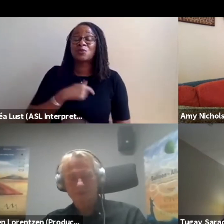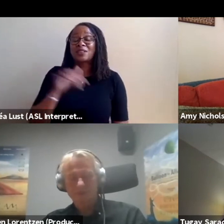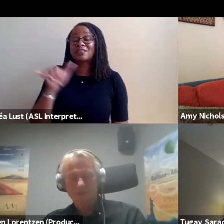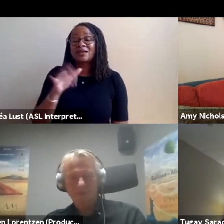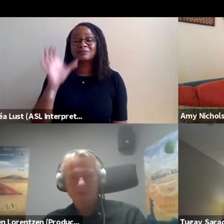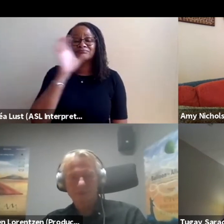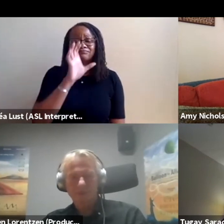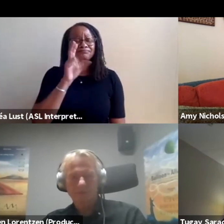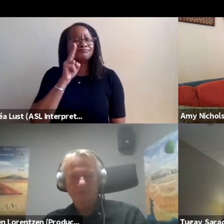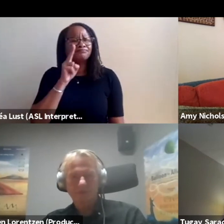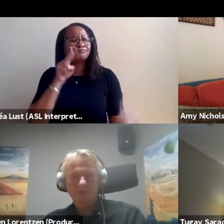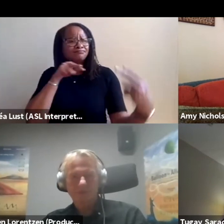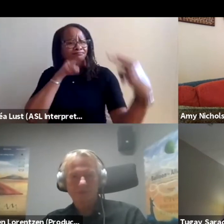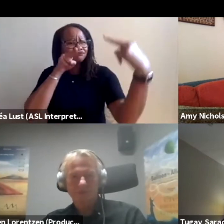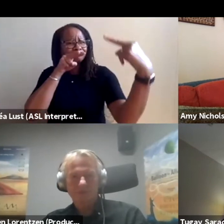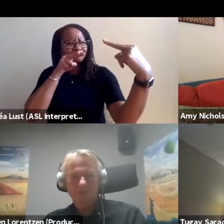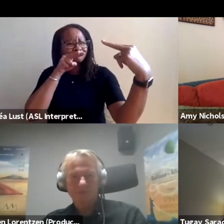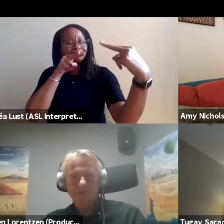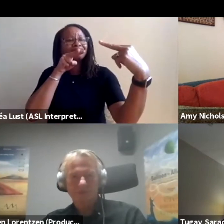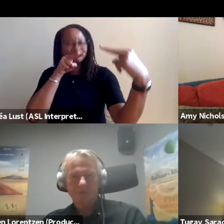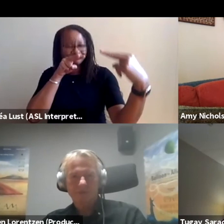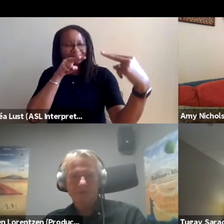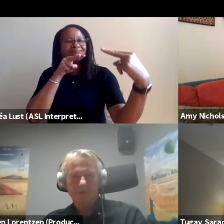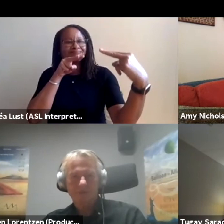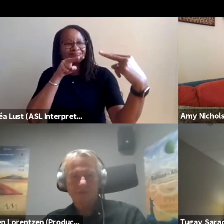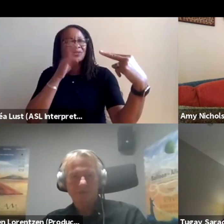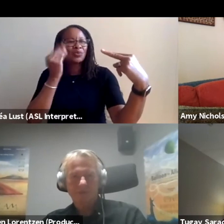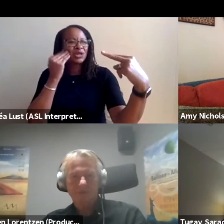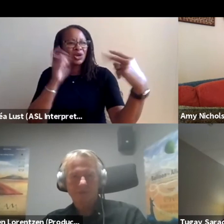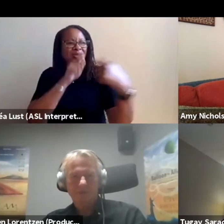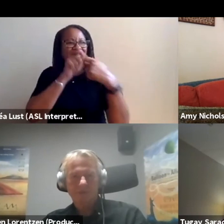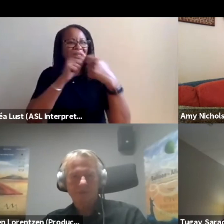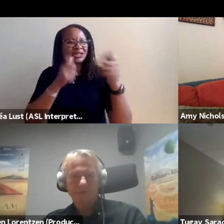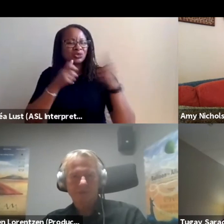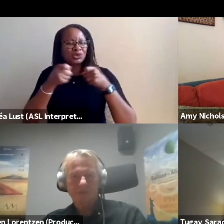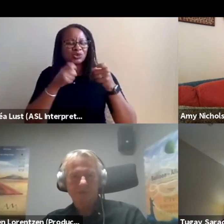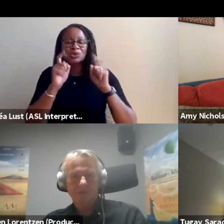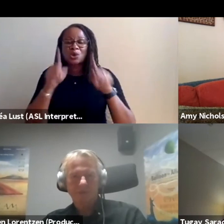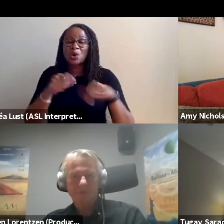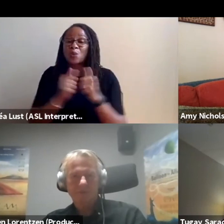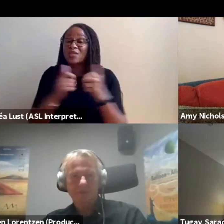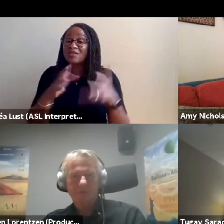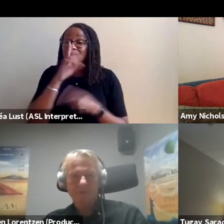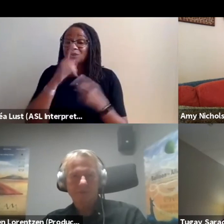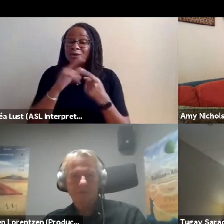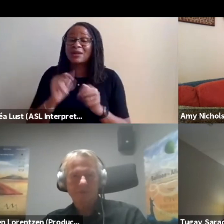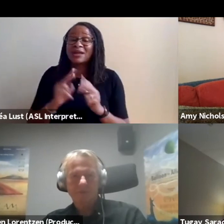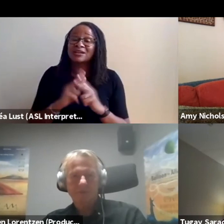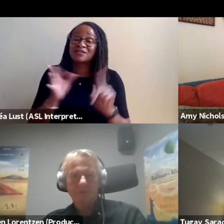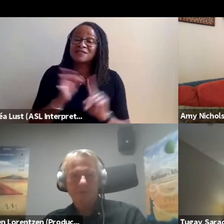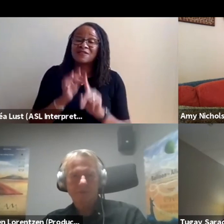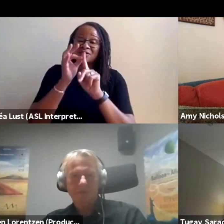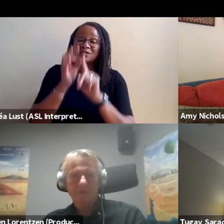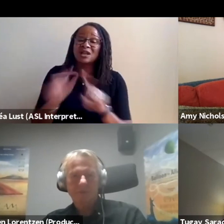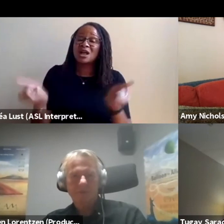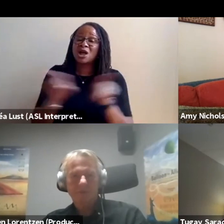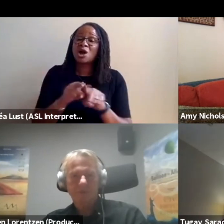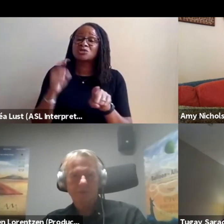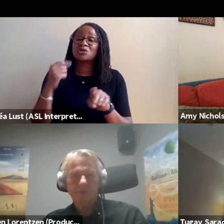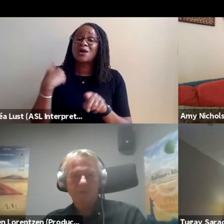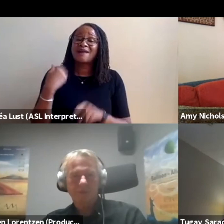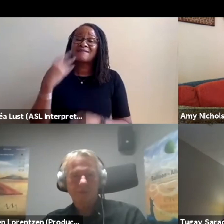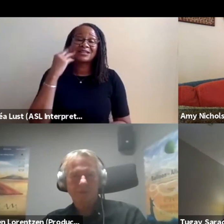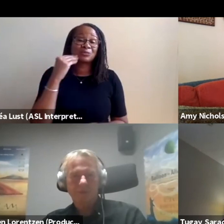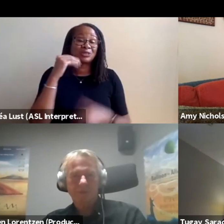at each other's eyes and we know which way we will go. So it was like very special. And then we also had this experience in